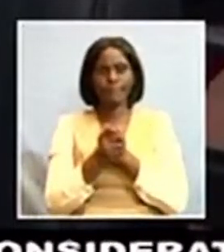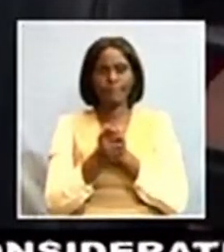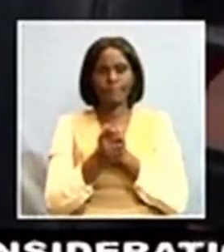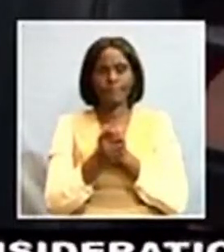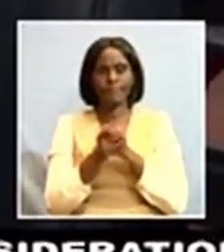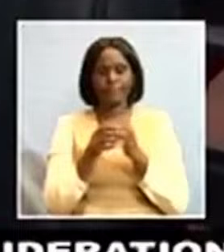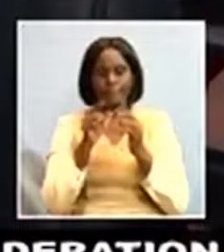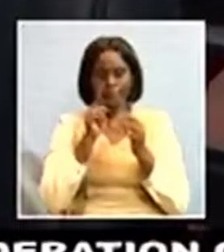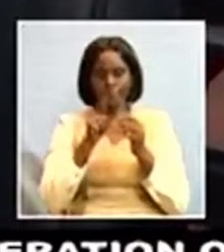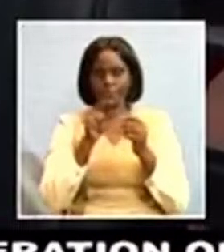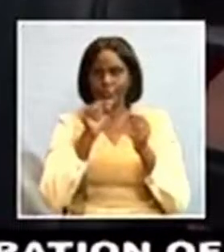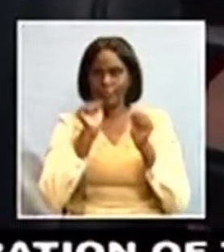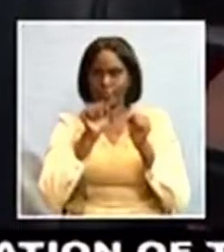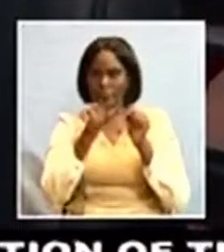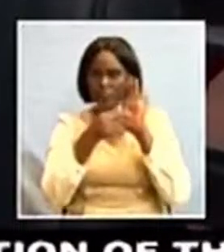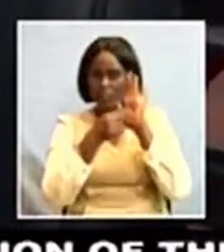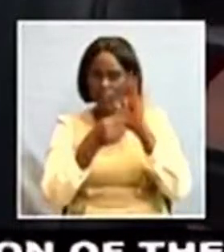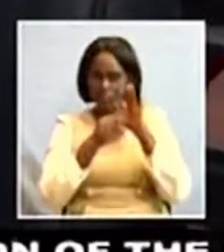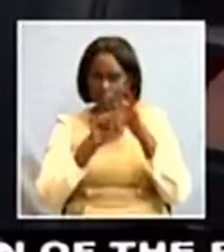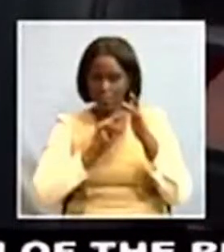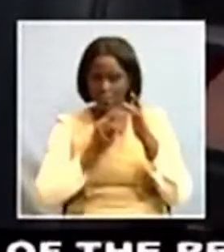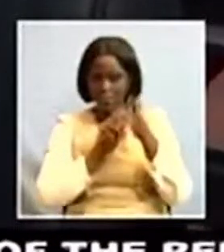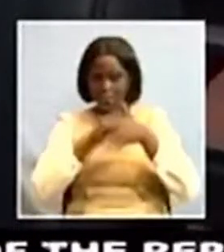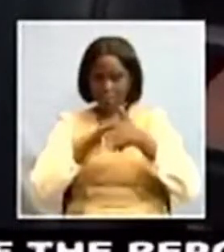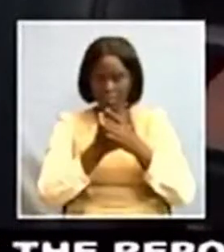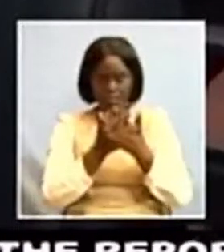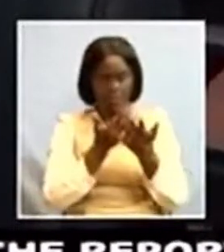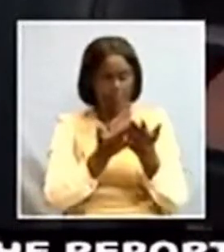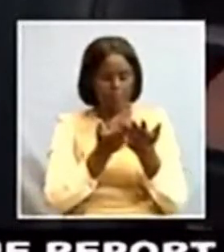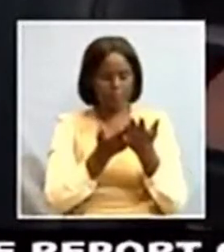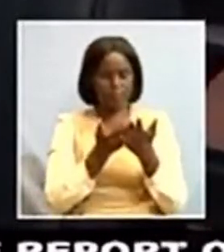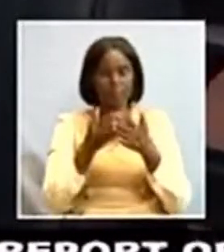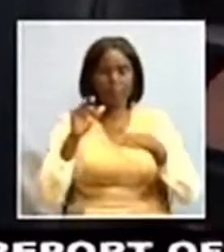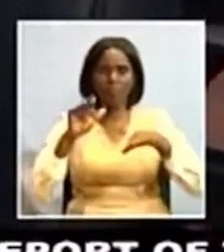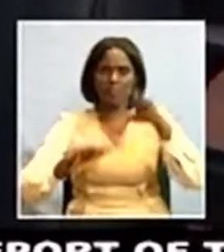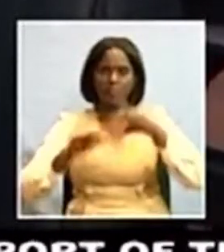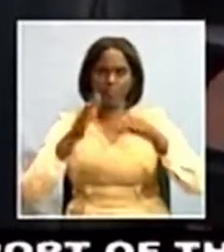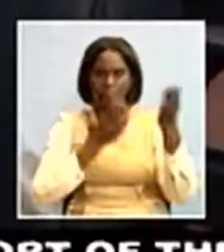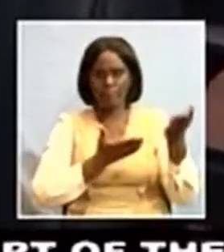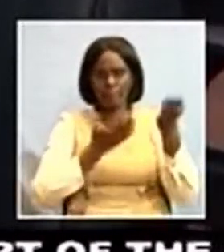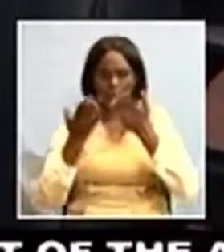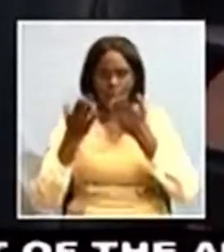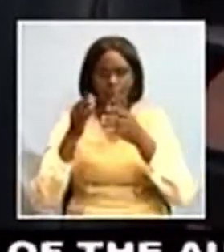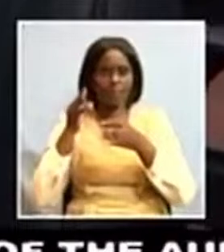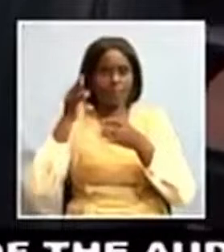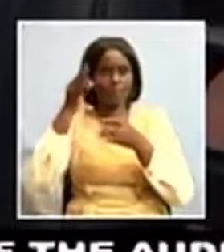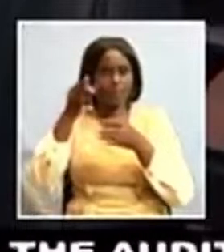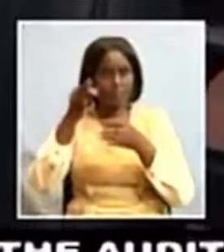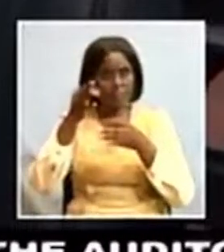can you show us how the balance brought forward